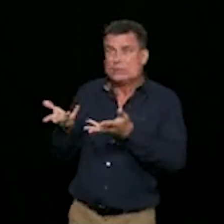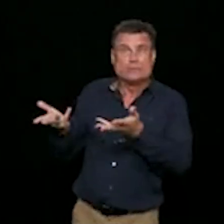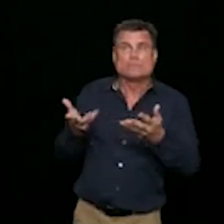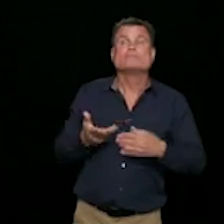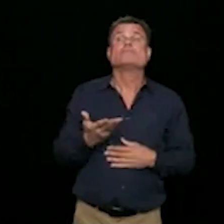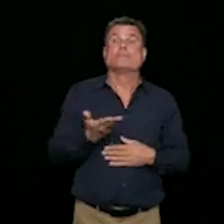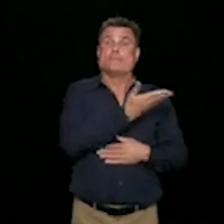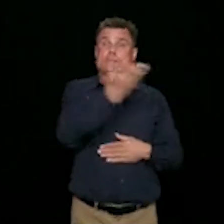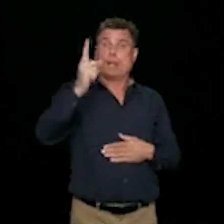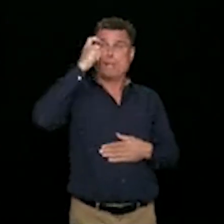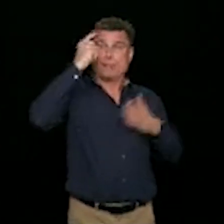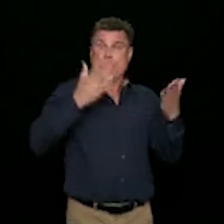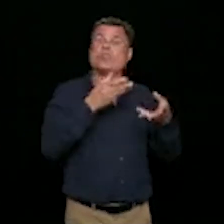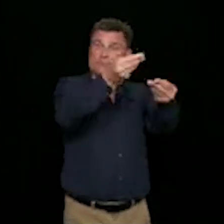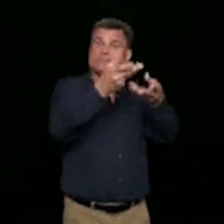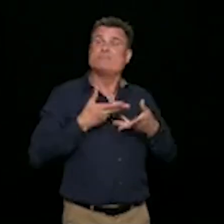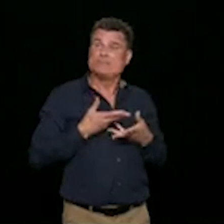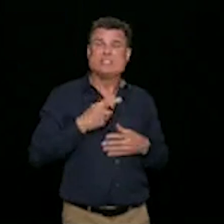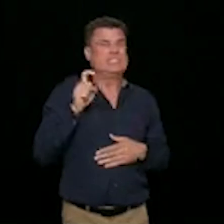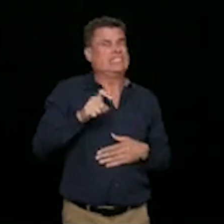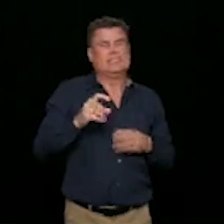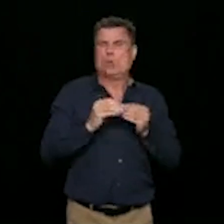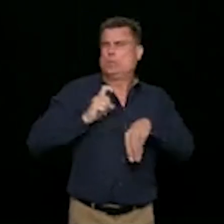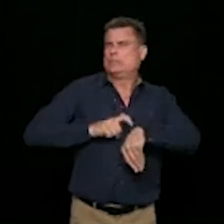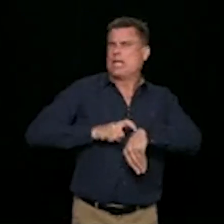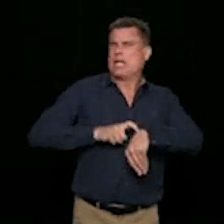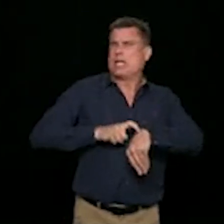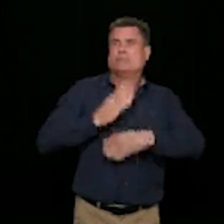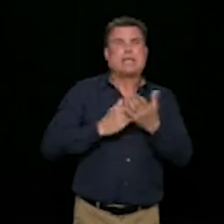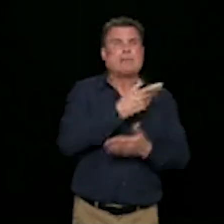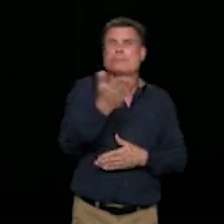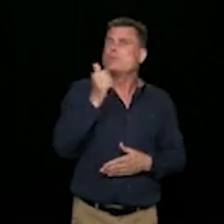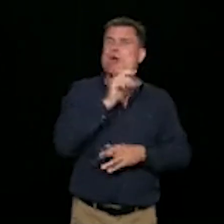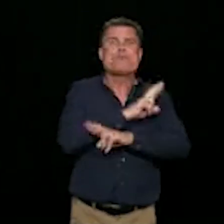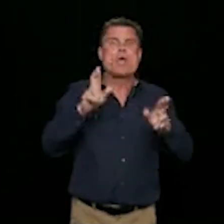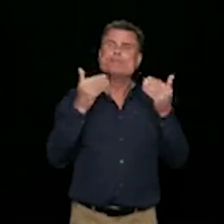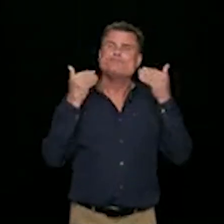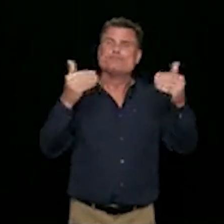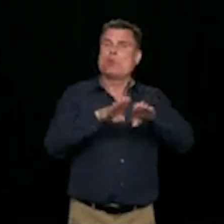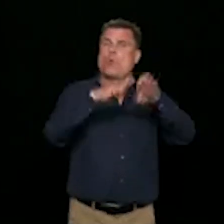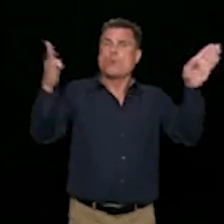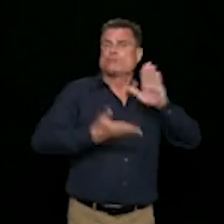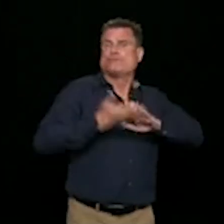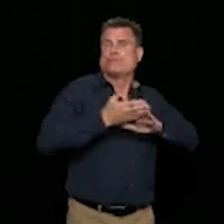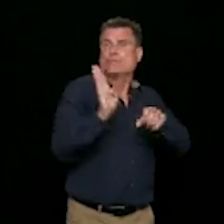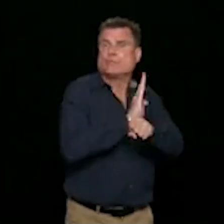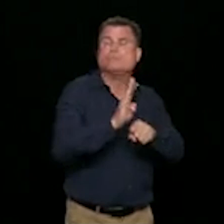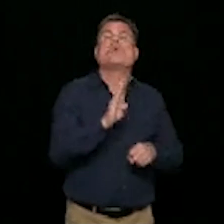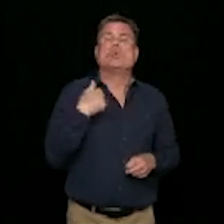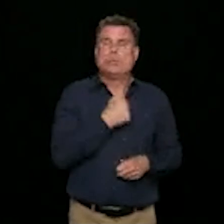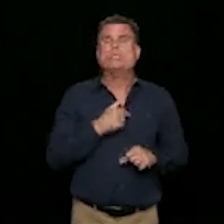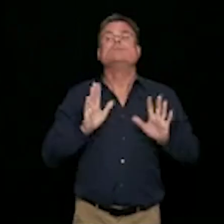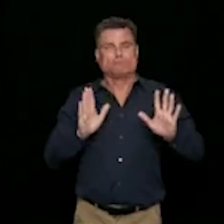possible to support them both. This spring, employer told us they needed more time to get back to business,